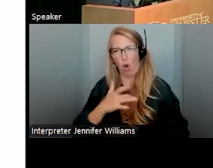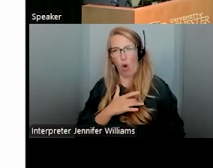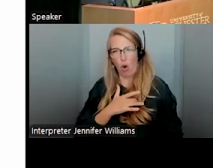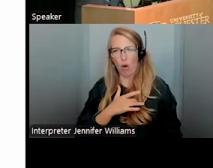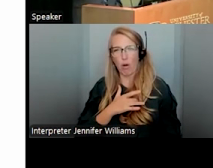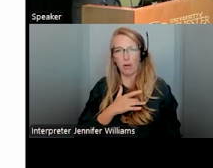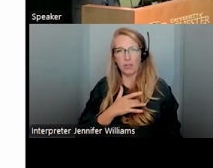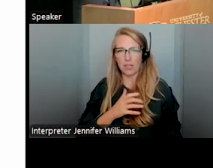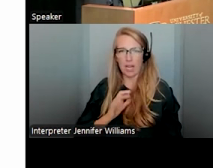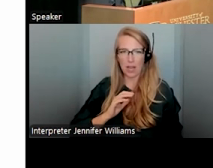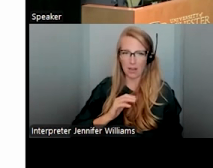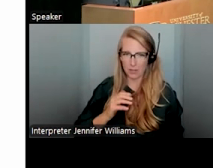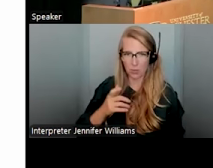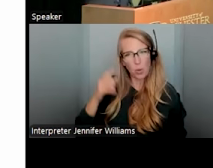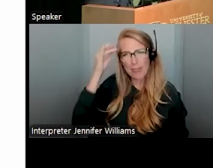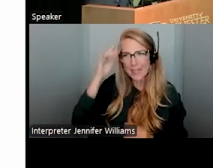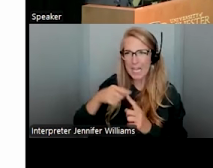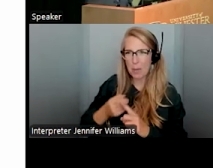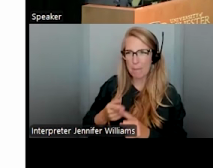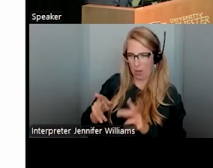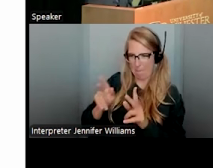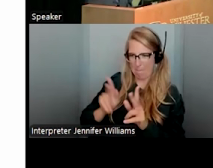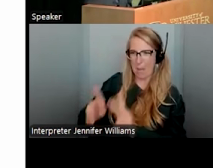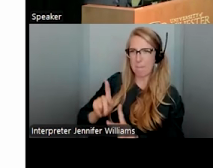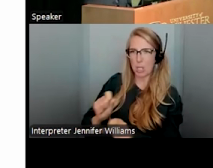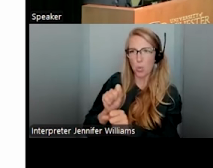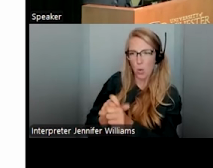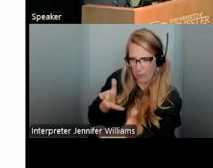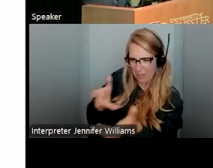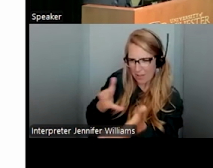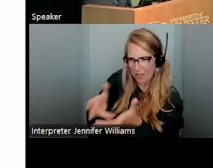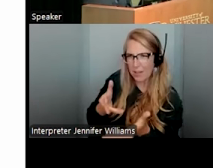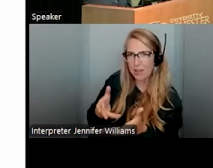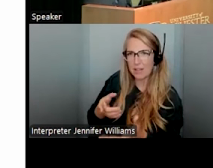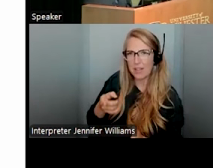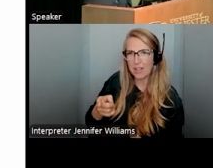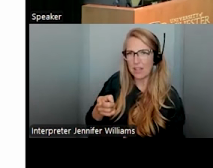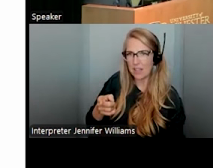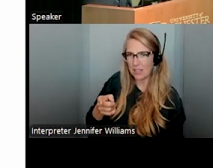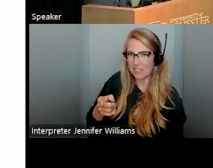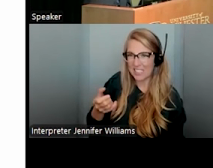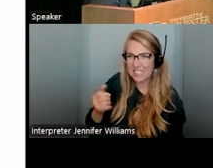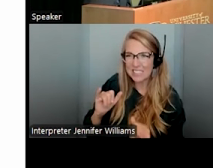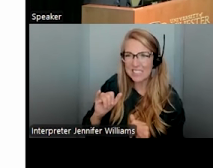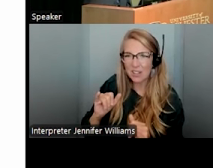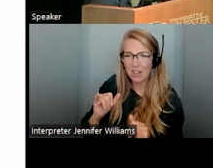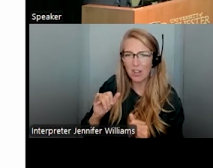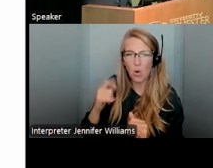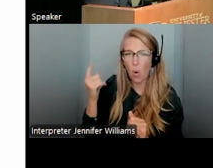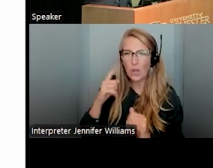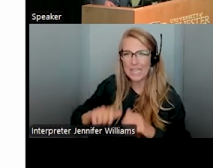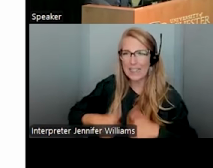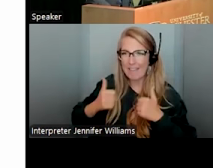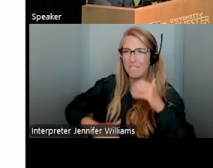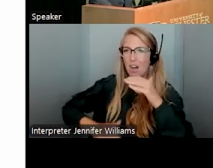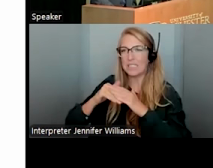about our patients who still have a life expectancy of 60 in our country. Our patients with